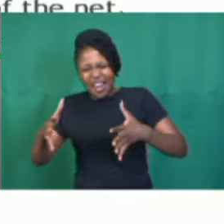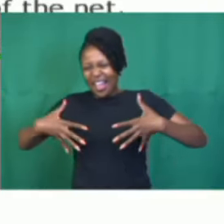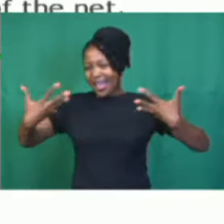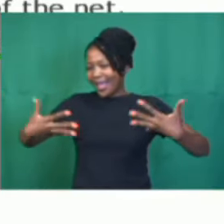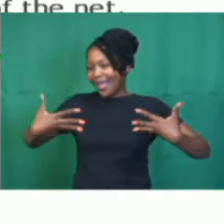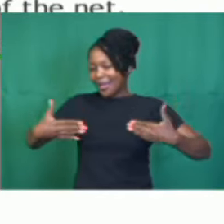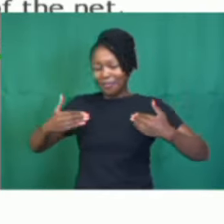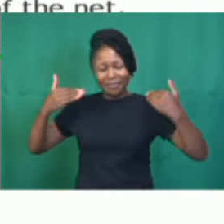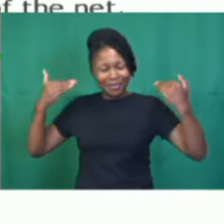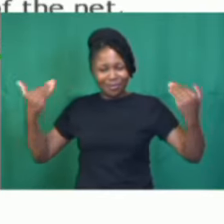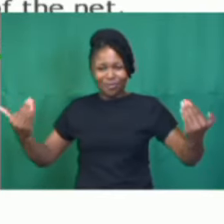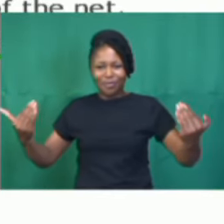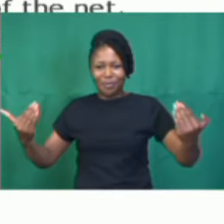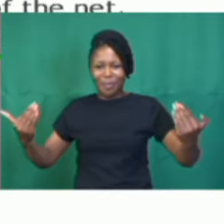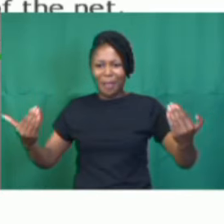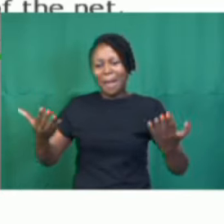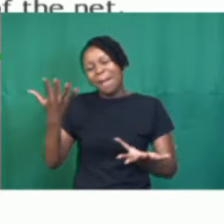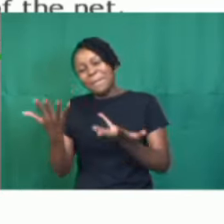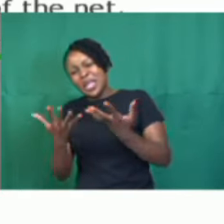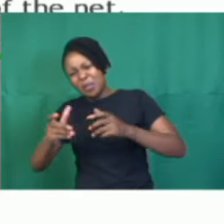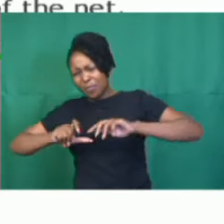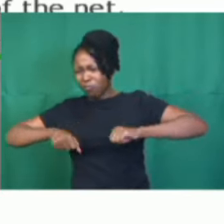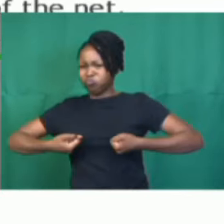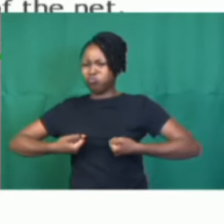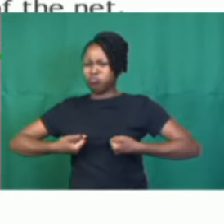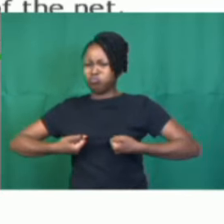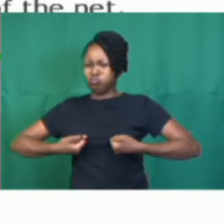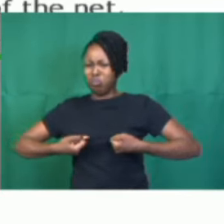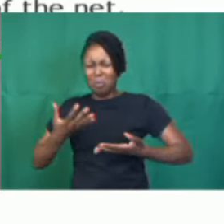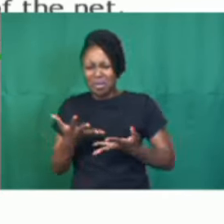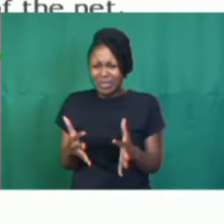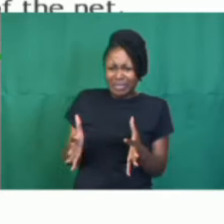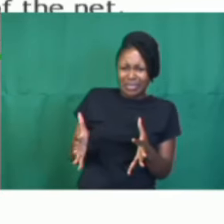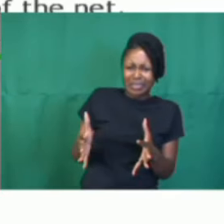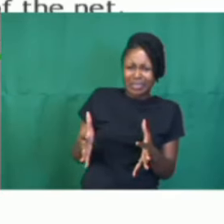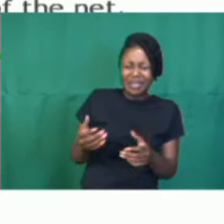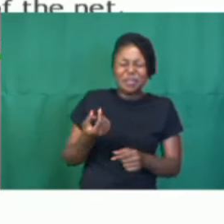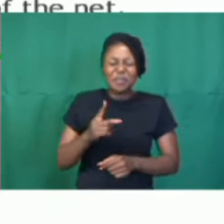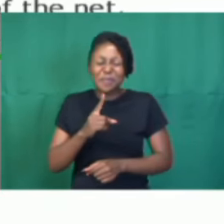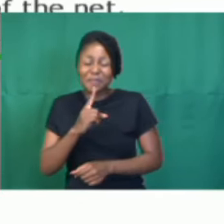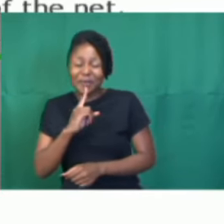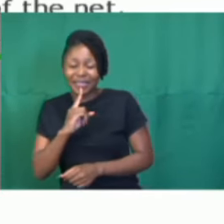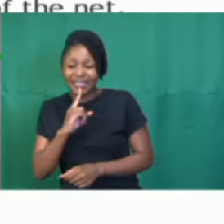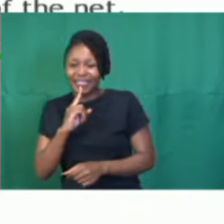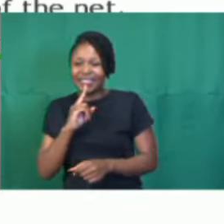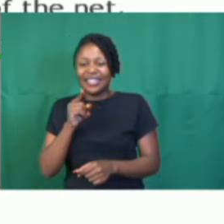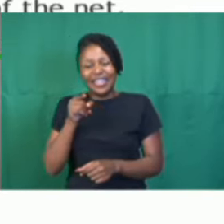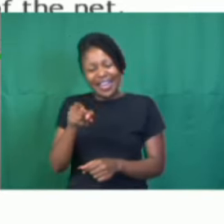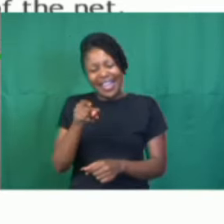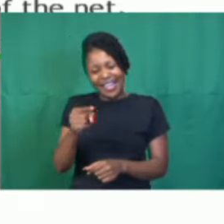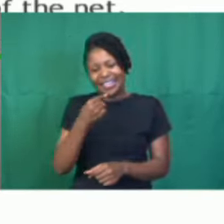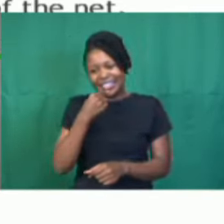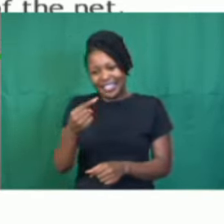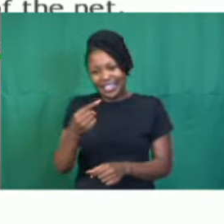too excited, okay, or you are too angry, or you are too scared. Then this is soccer. This